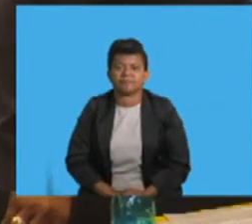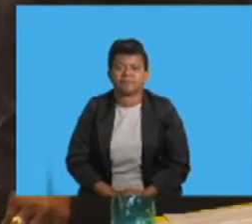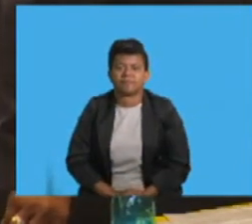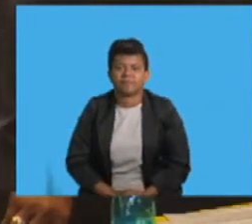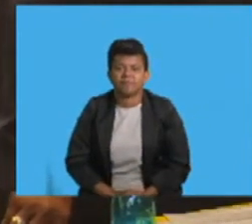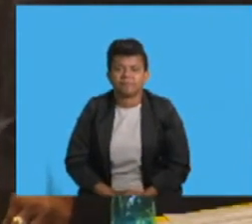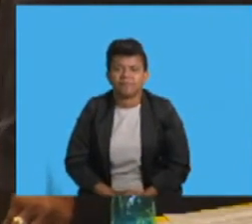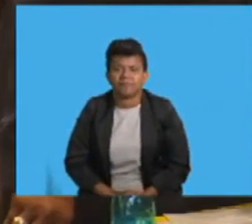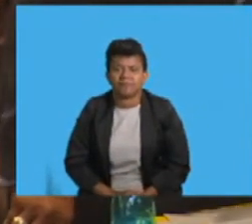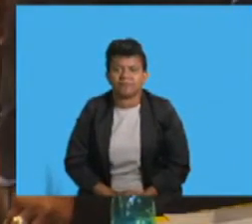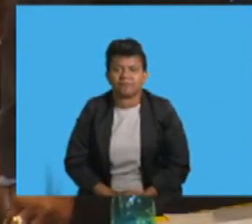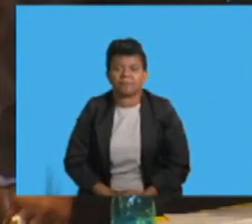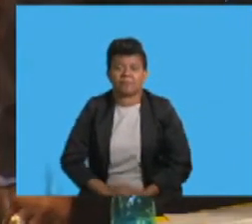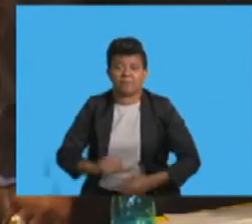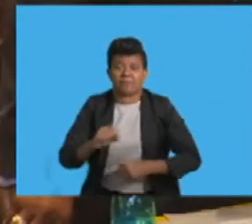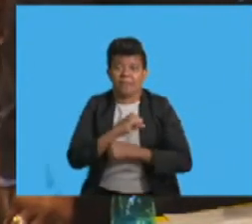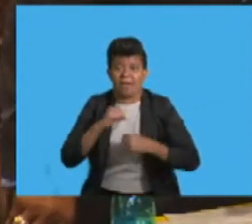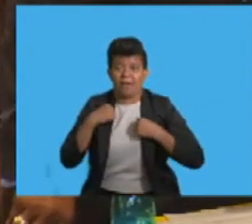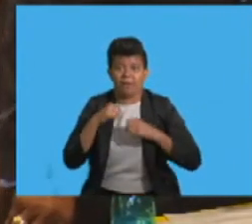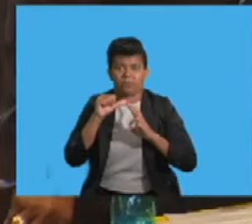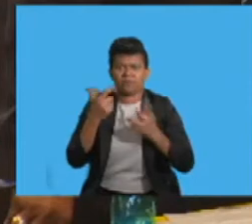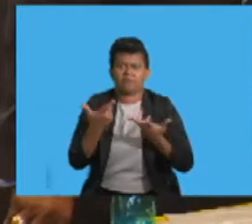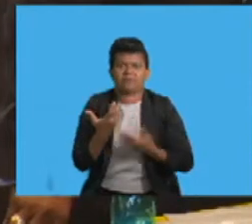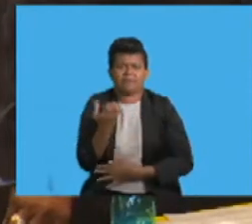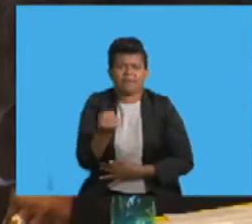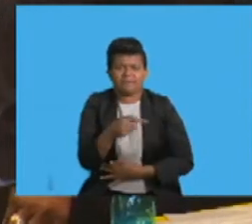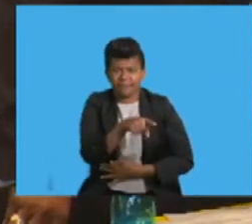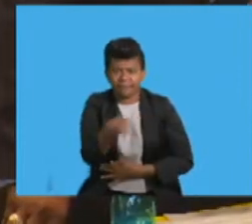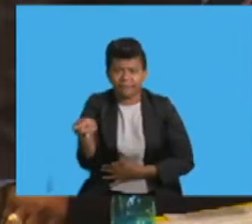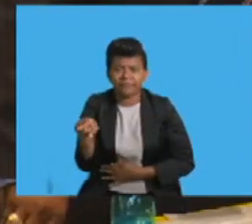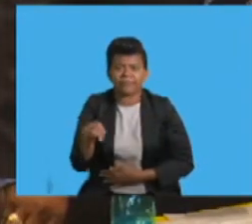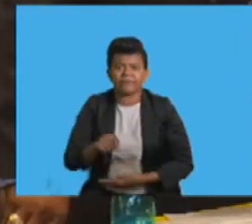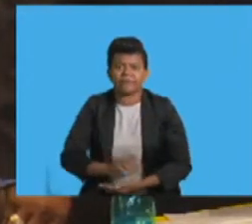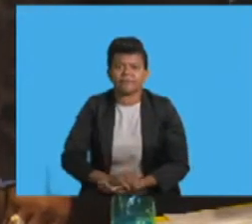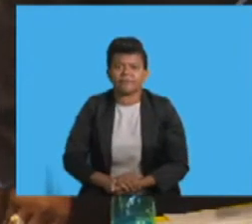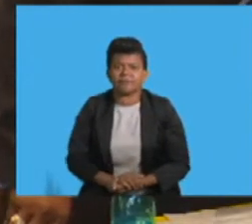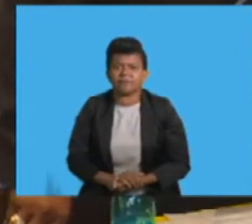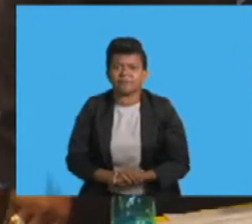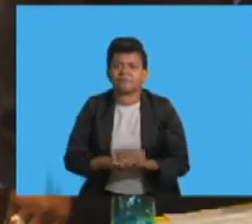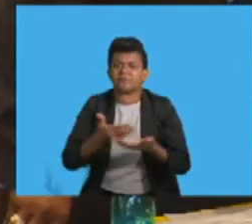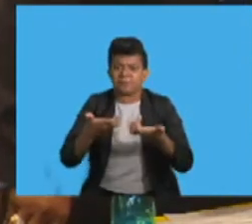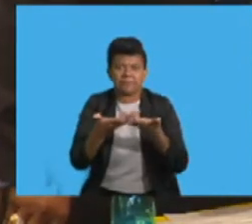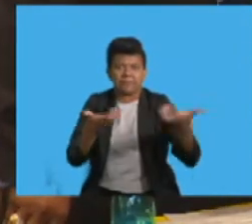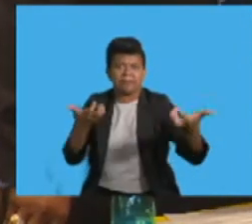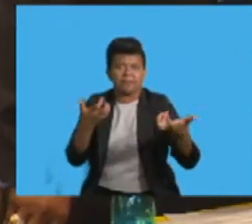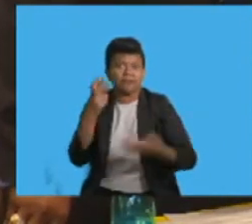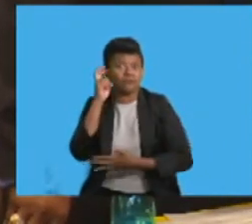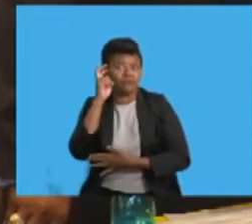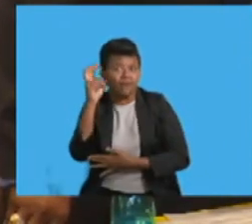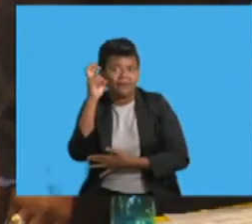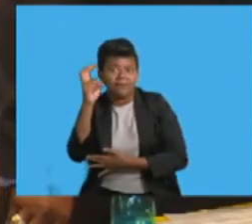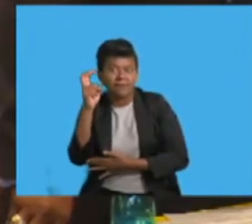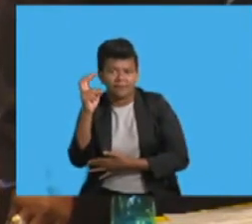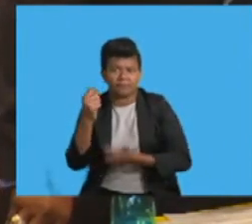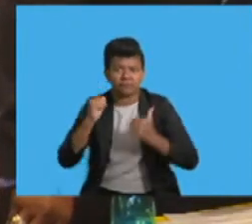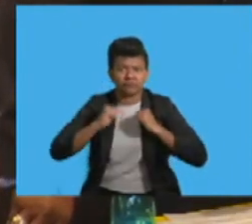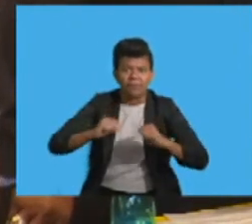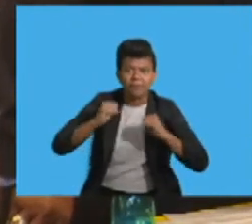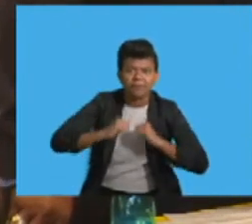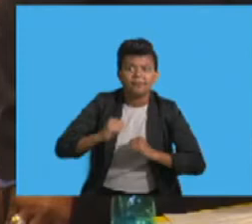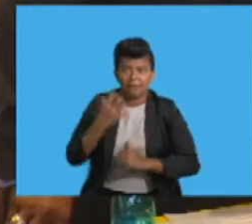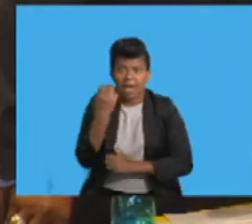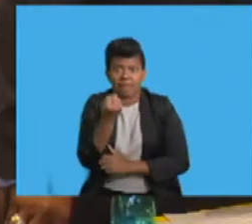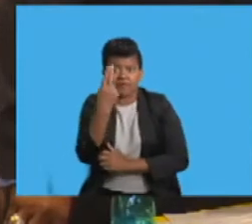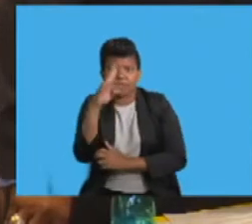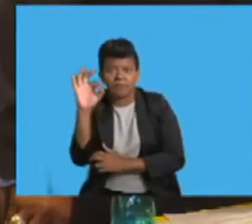finalized, we will also have these in the various stations. And apart from them, training is ongoing. We have sent about 20 officers to